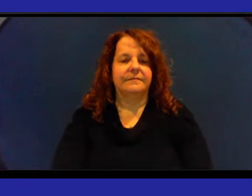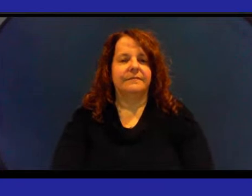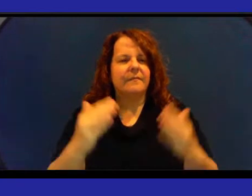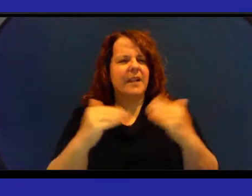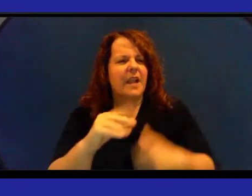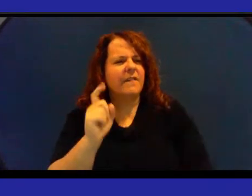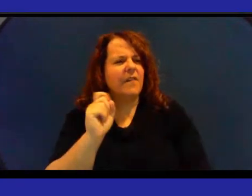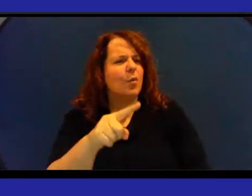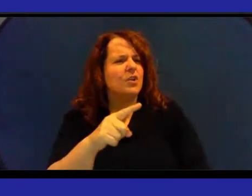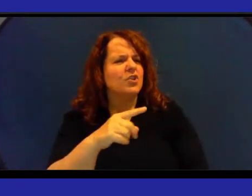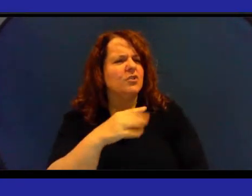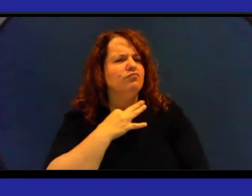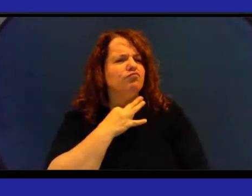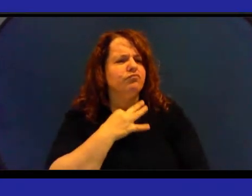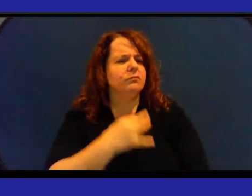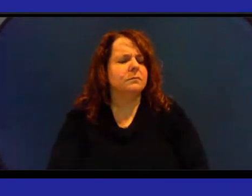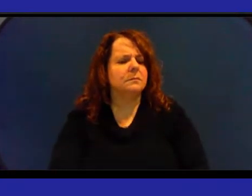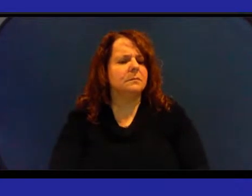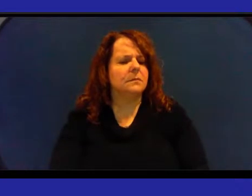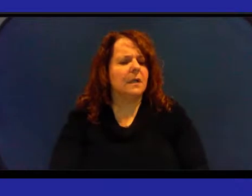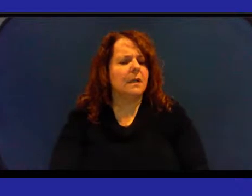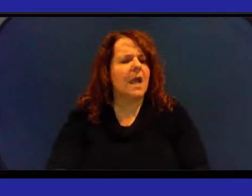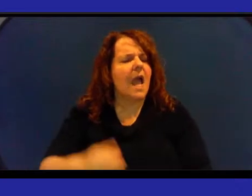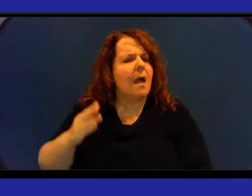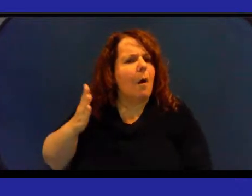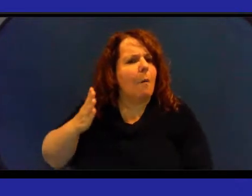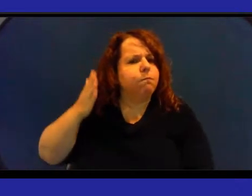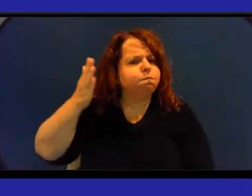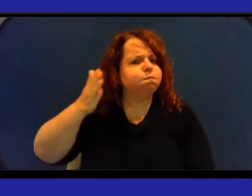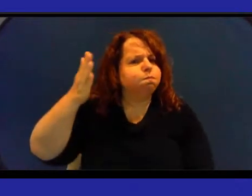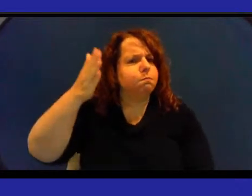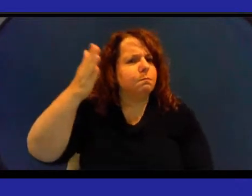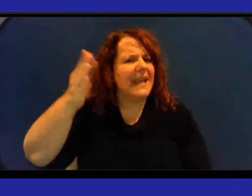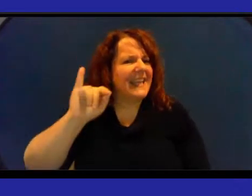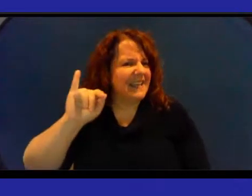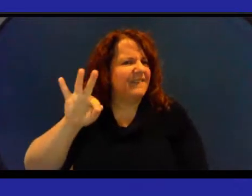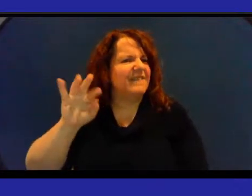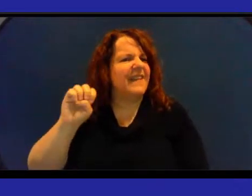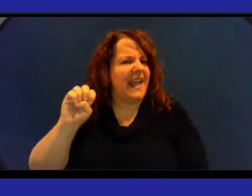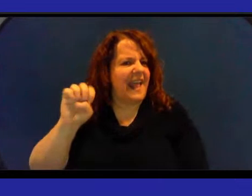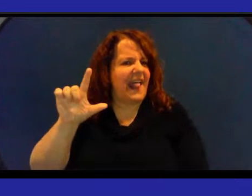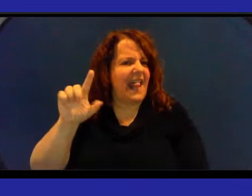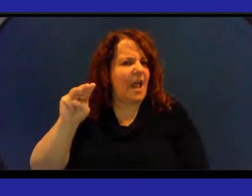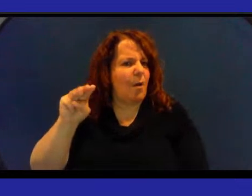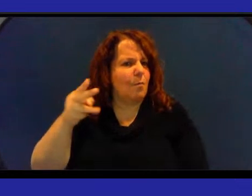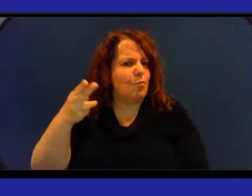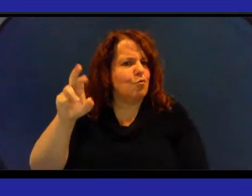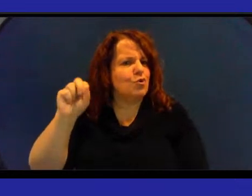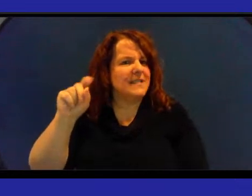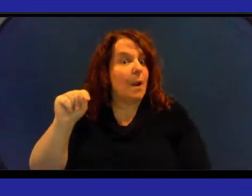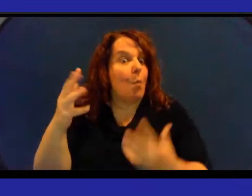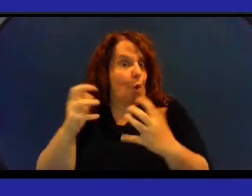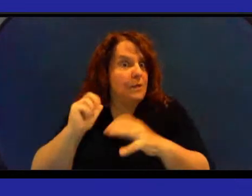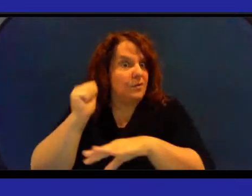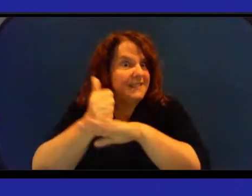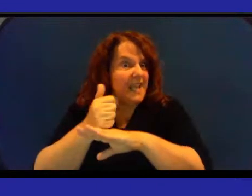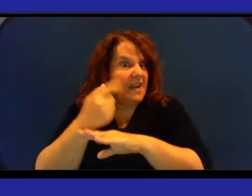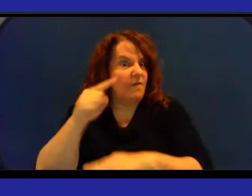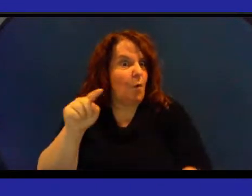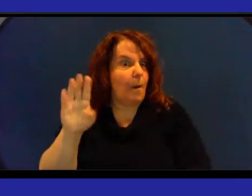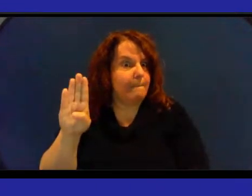follow-up to that. So, down the road, if Elmhurst says, you know, we really still want to do this for the Bengali language, does Alta